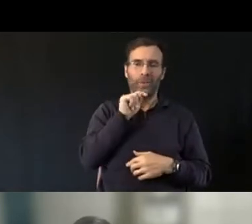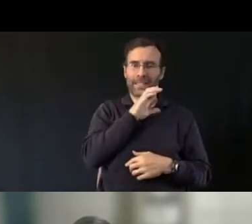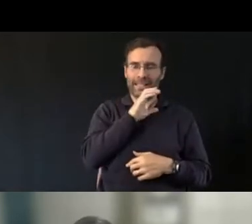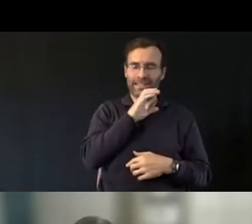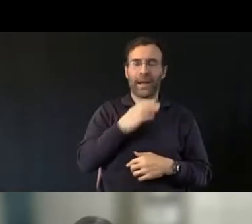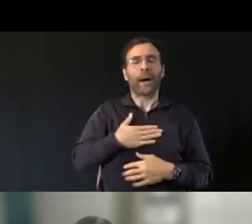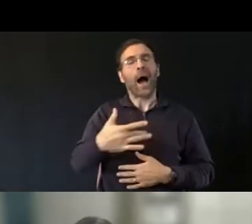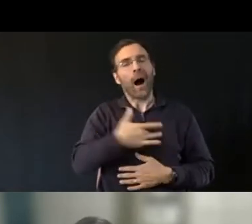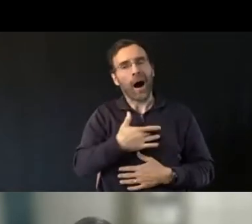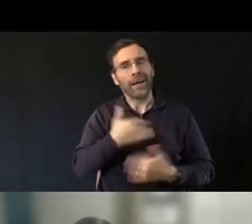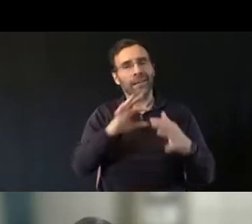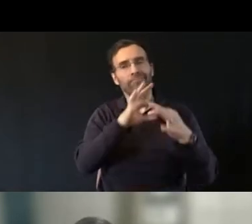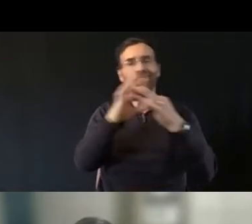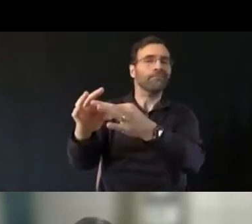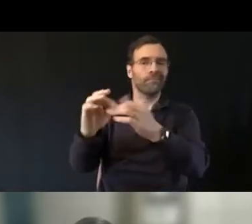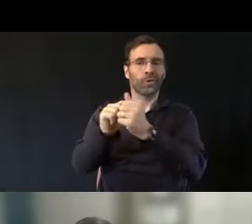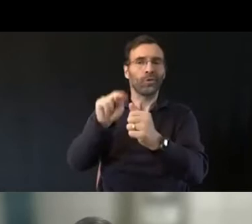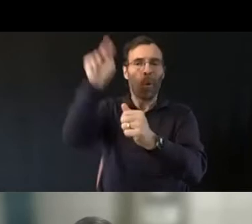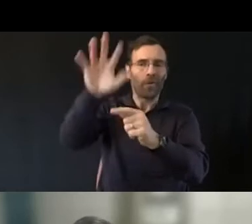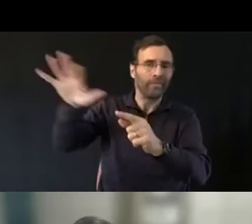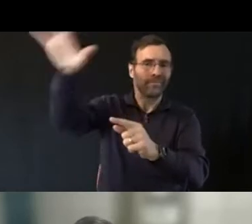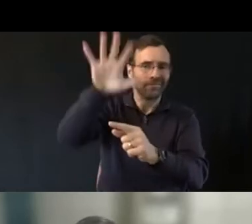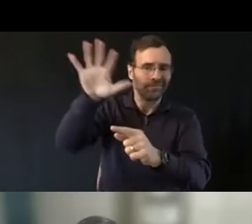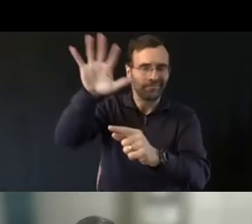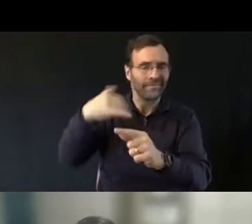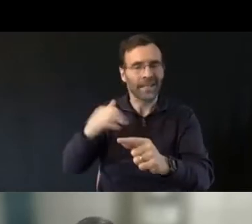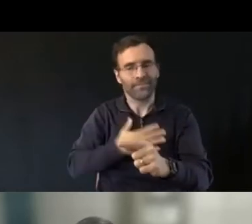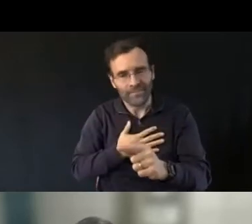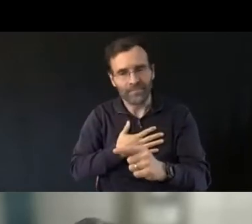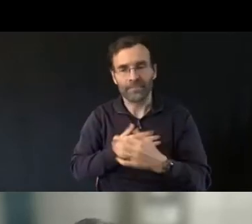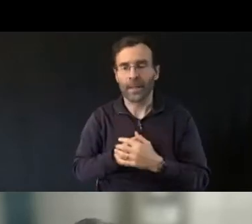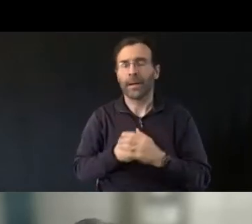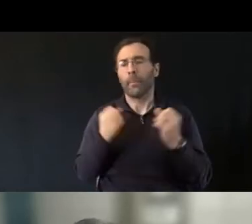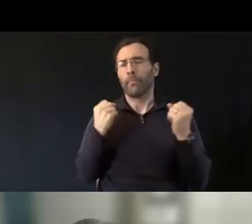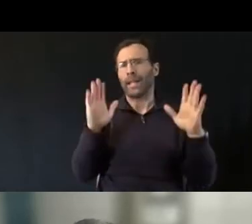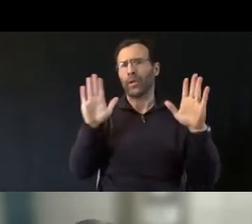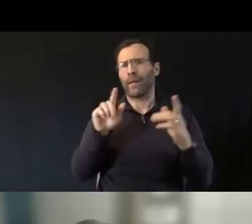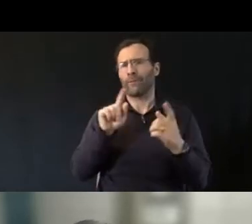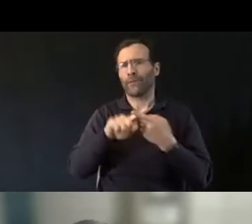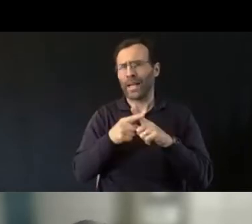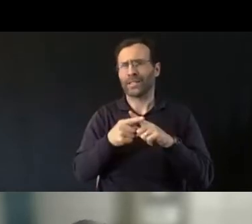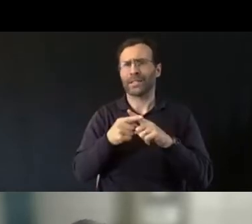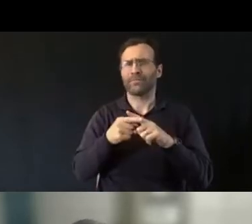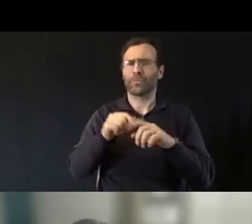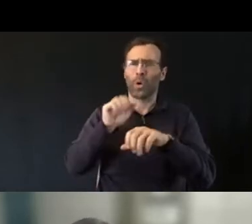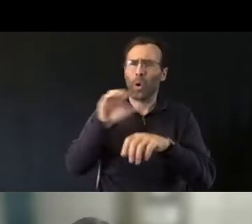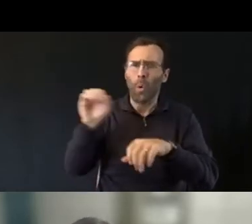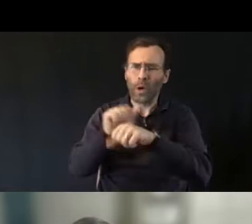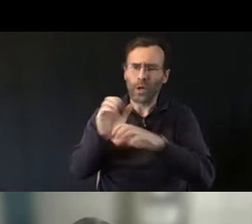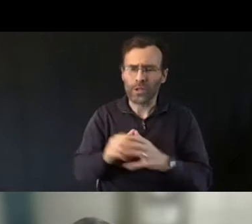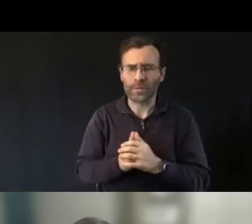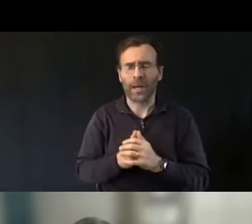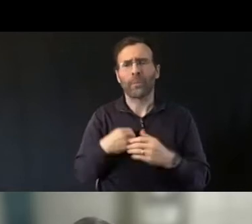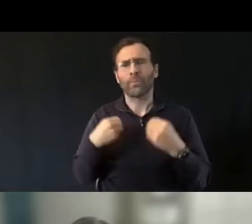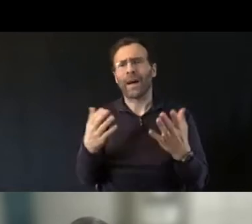heart does rest in the Northland, and I have many great friends and colleagues. I'm here to provide a little bit